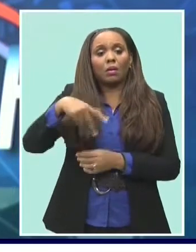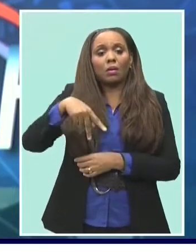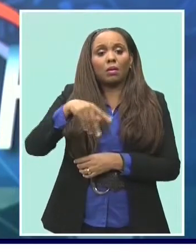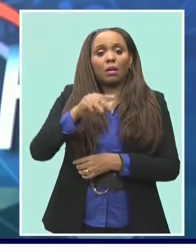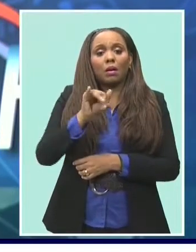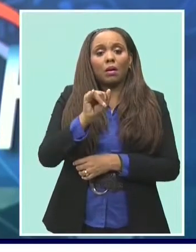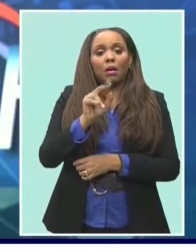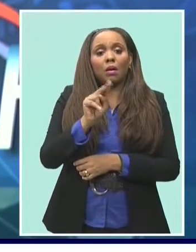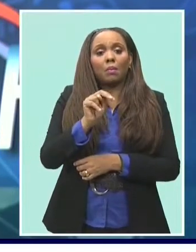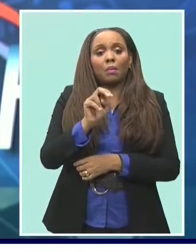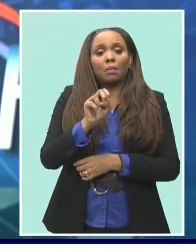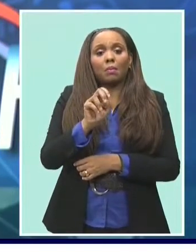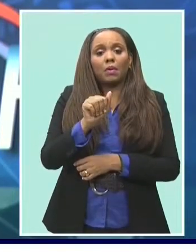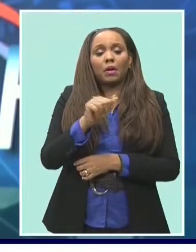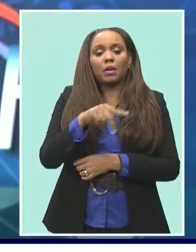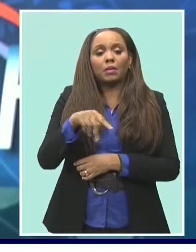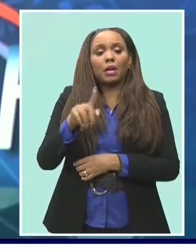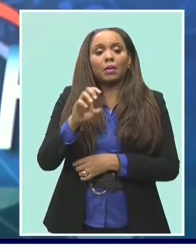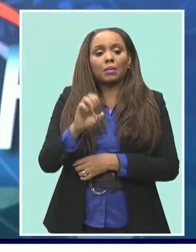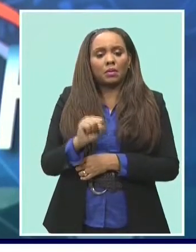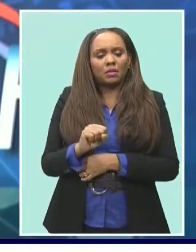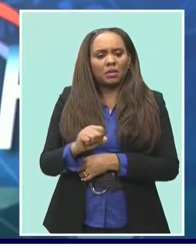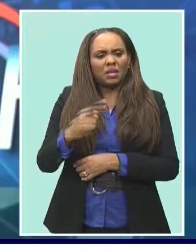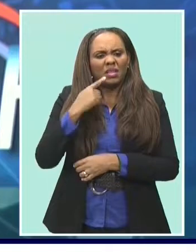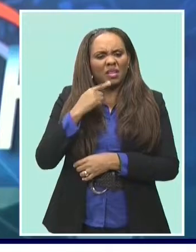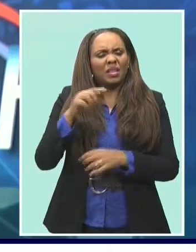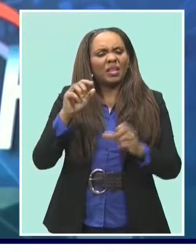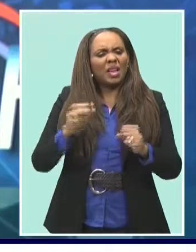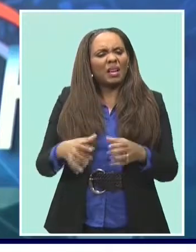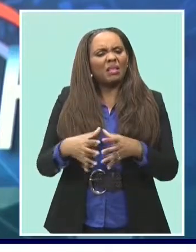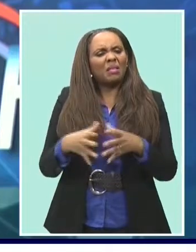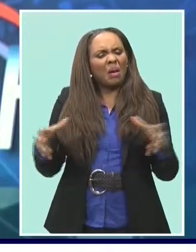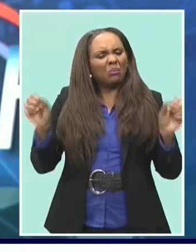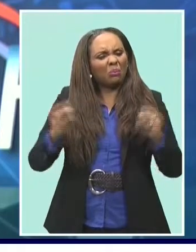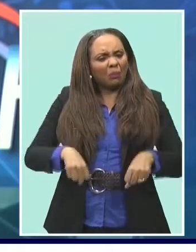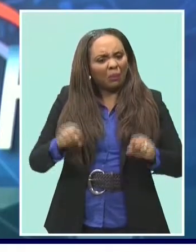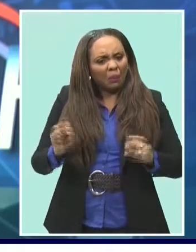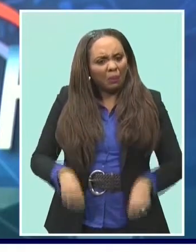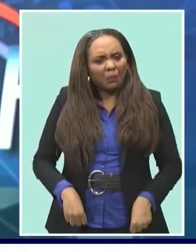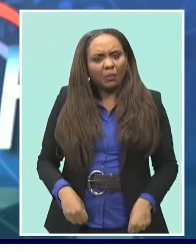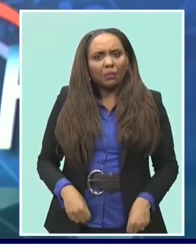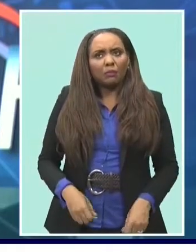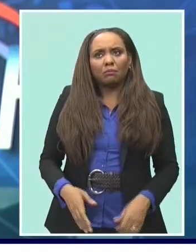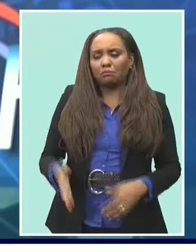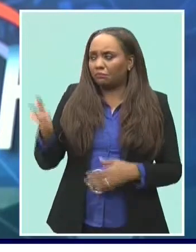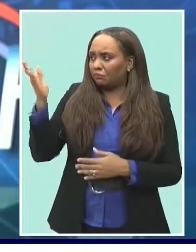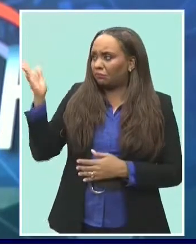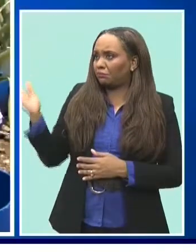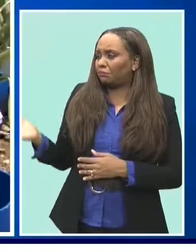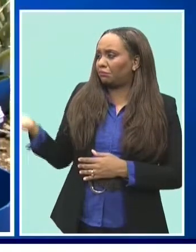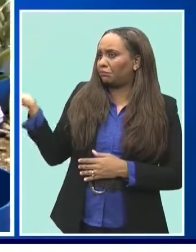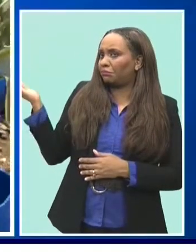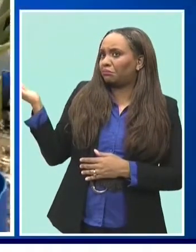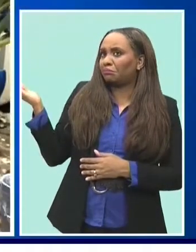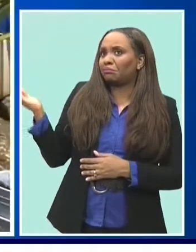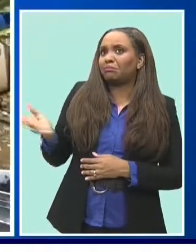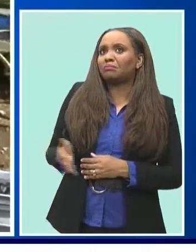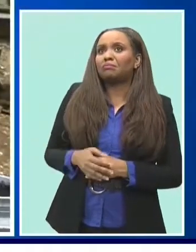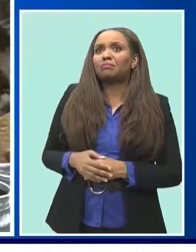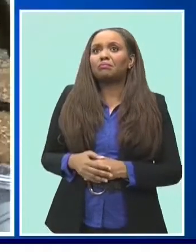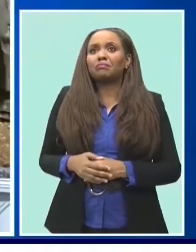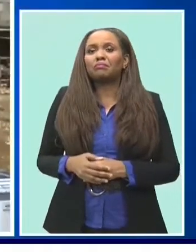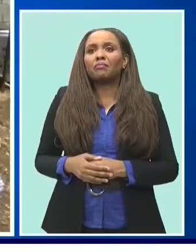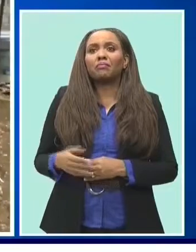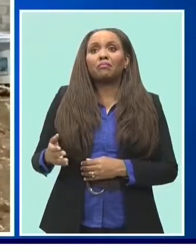fruit completely. That's the view of Devon Slater from Orange Hill in St. James. Rianne Phillips has more. Devon Slater